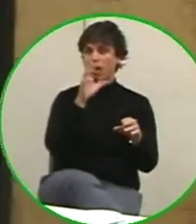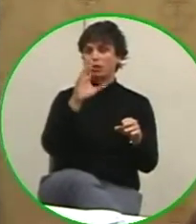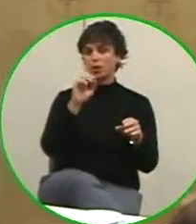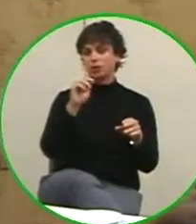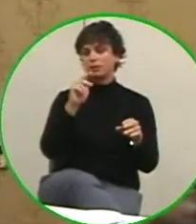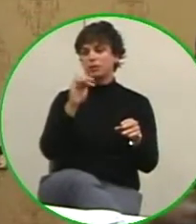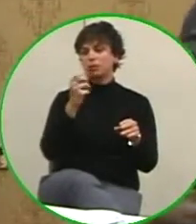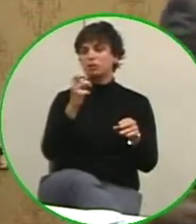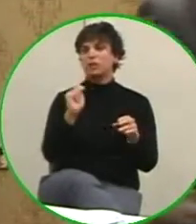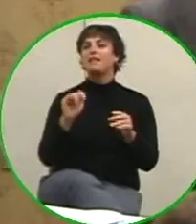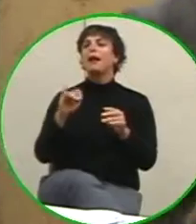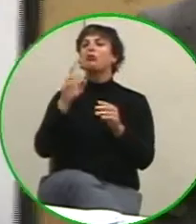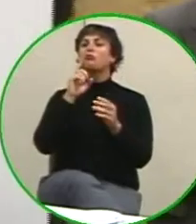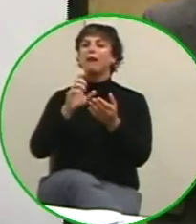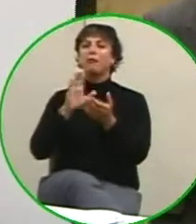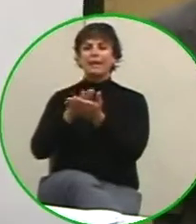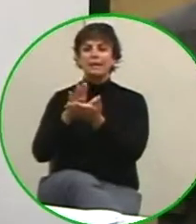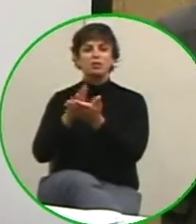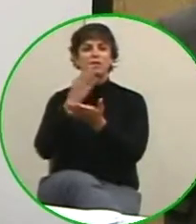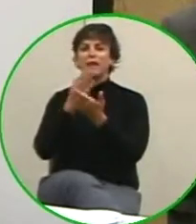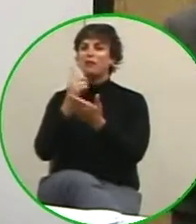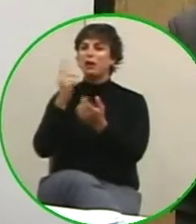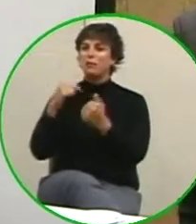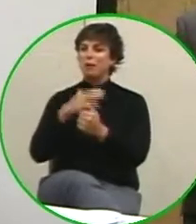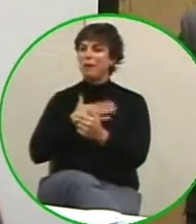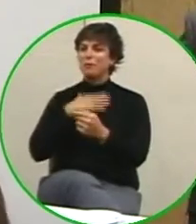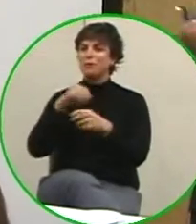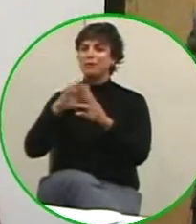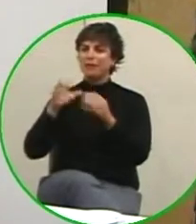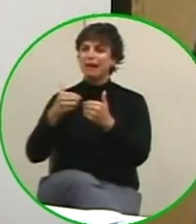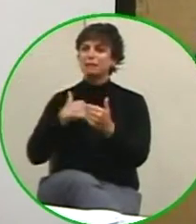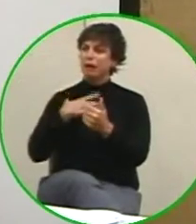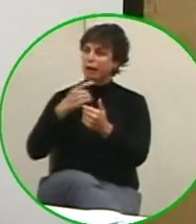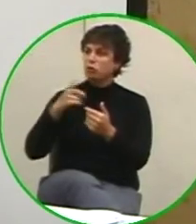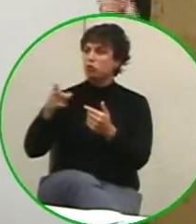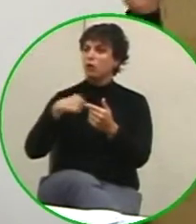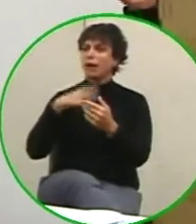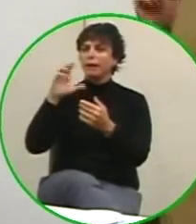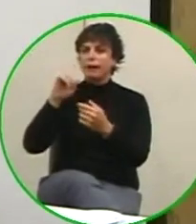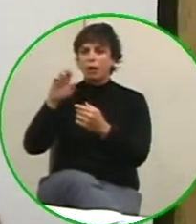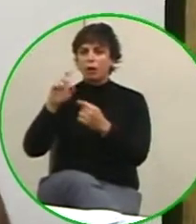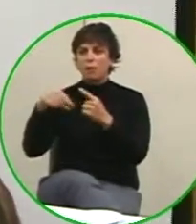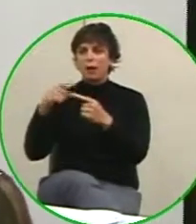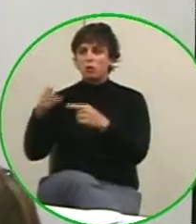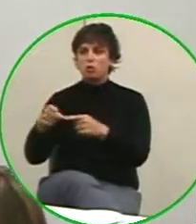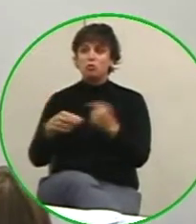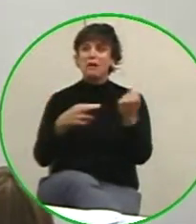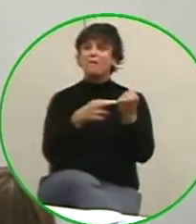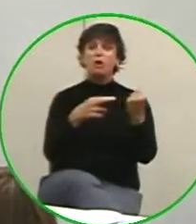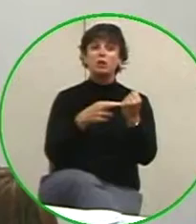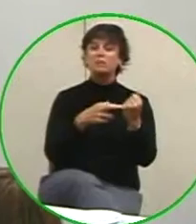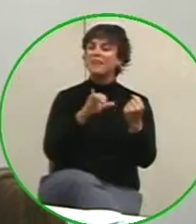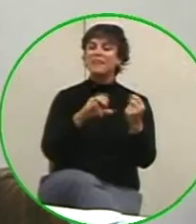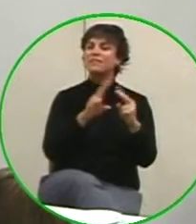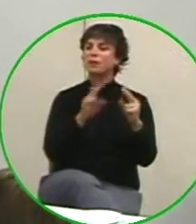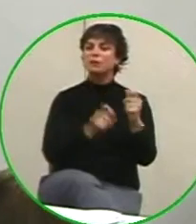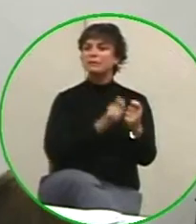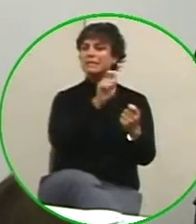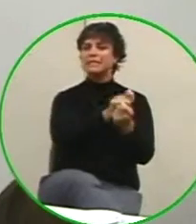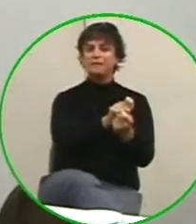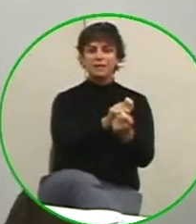thank you for being here, glad you're in the class. I like you, I care about you. Reinforcement is a very